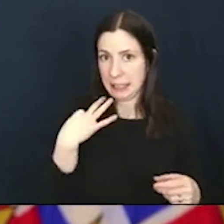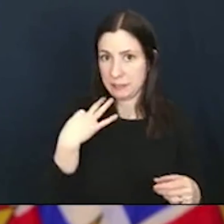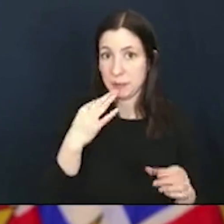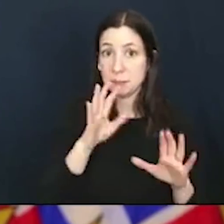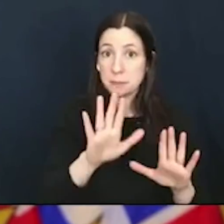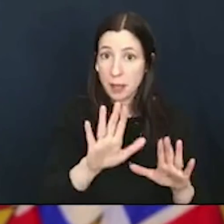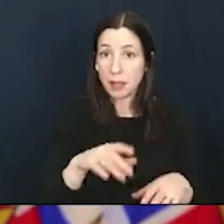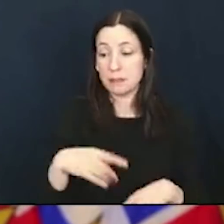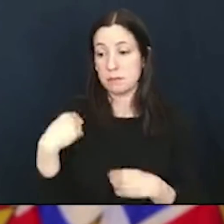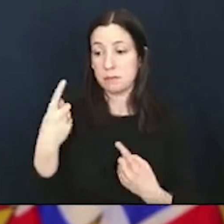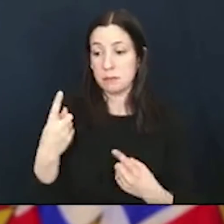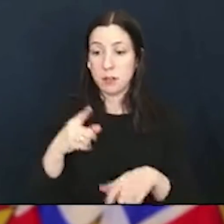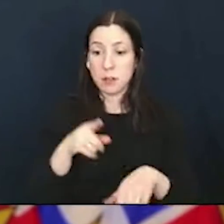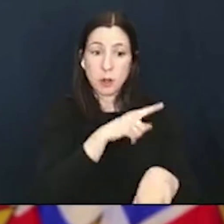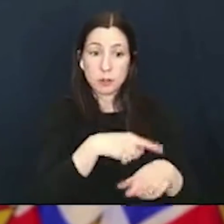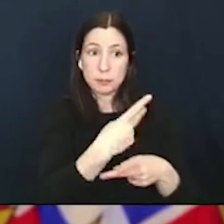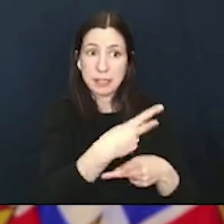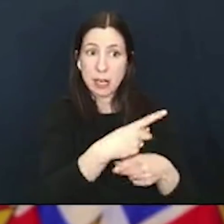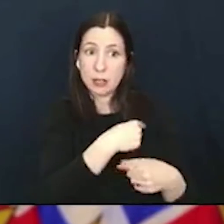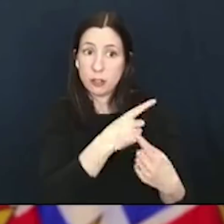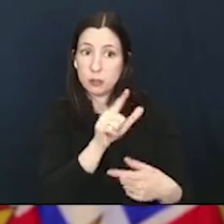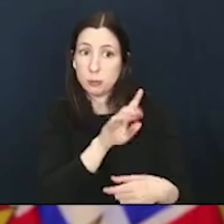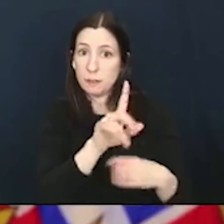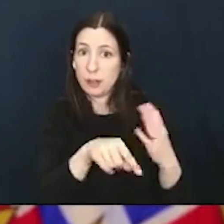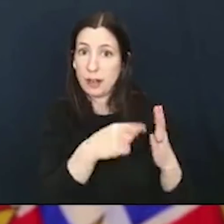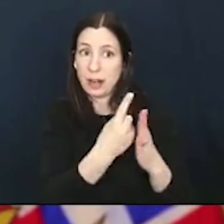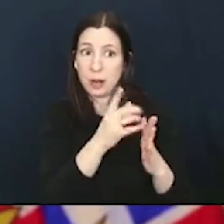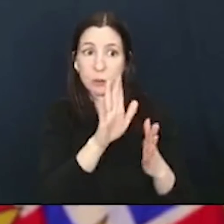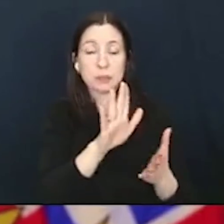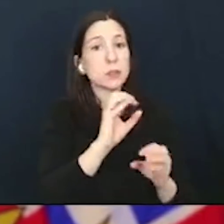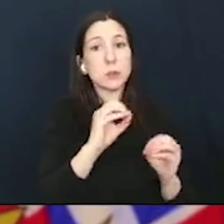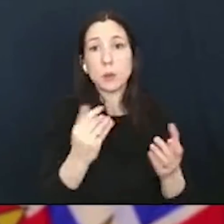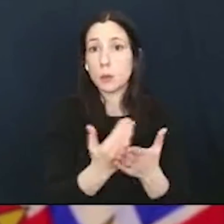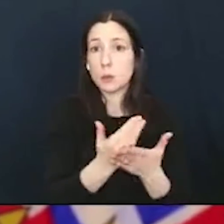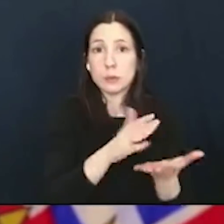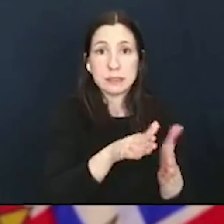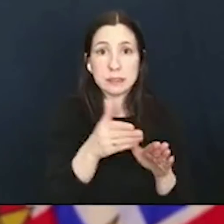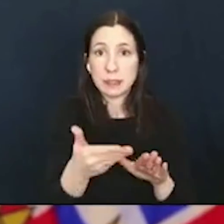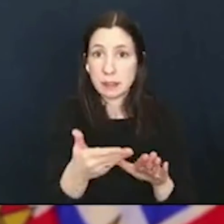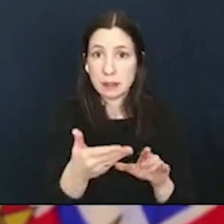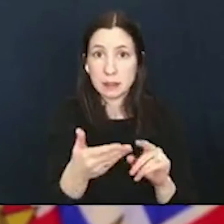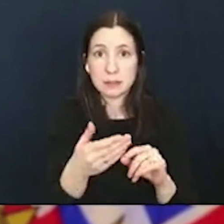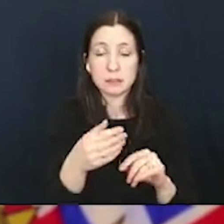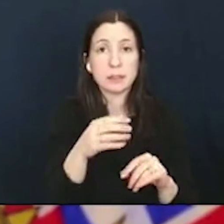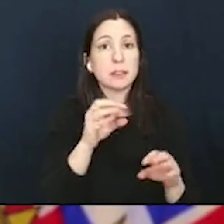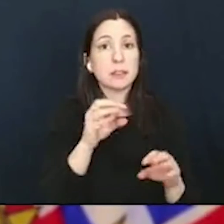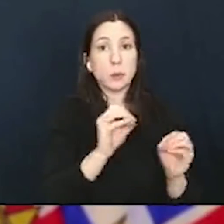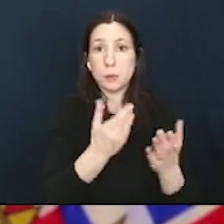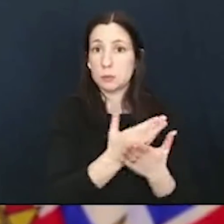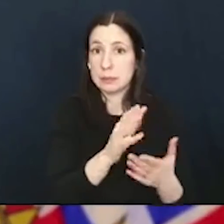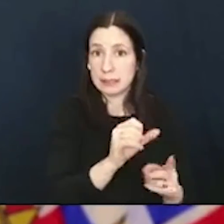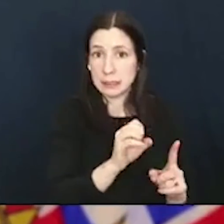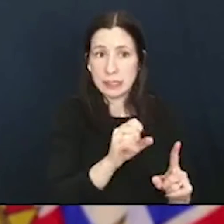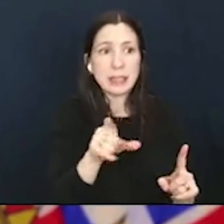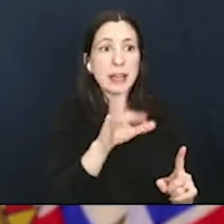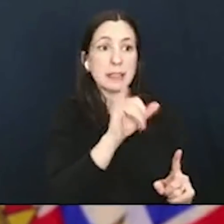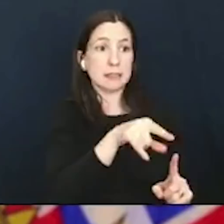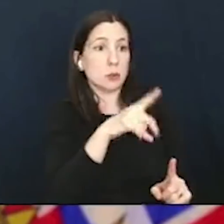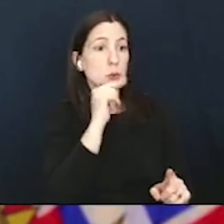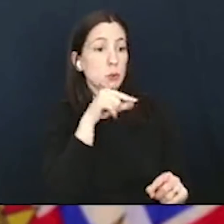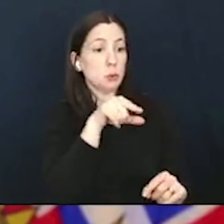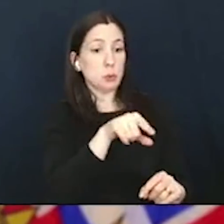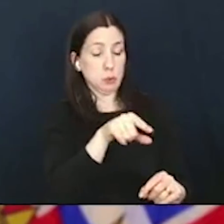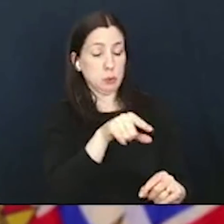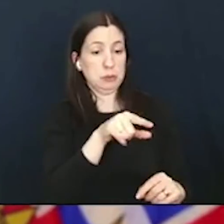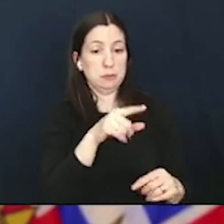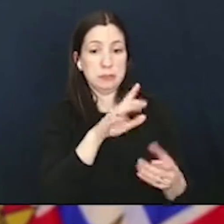no deaths in long-term care in the last 24 hours. The single person who died in the last 24 hours was in